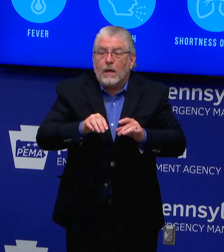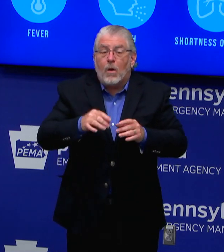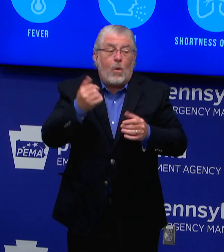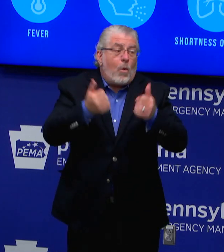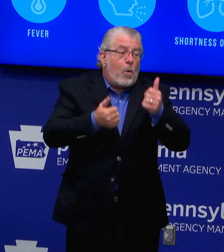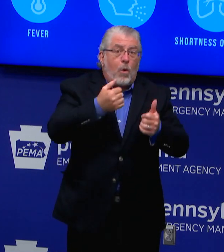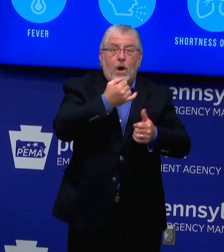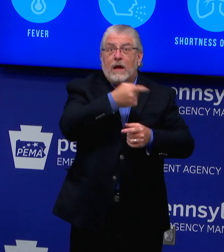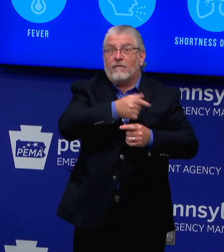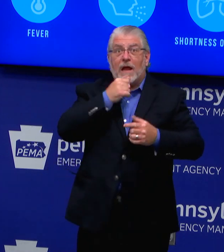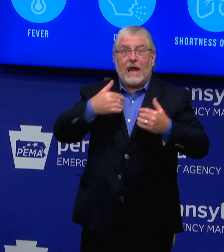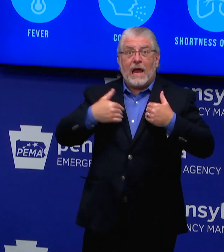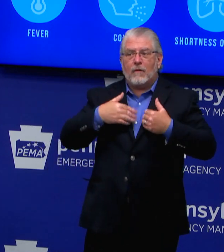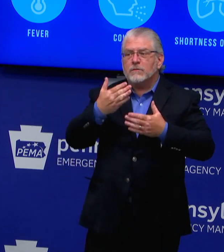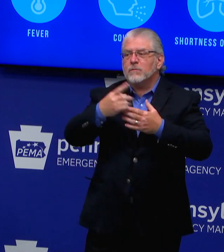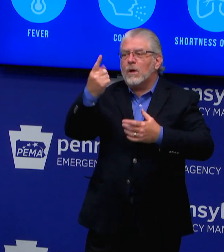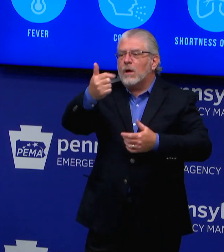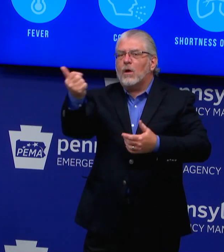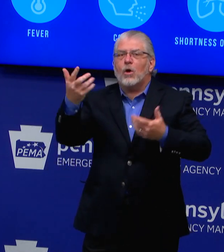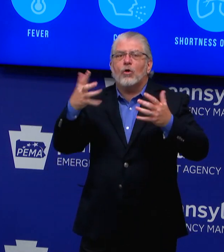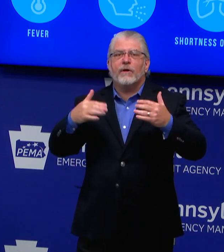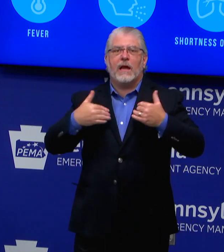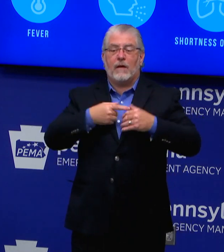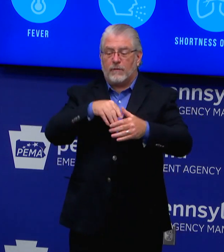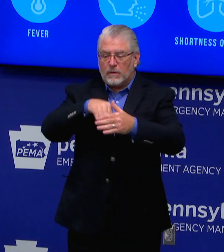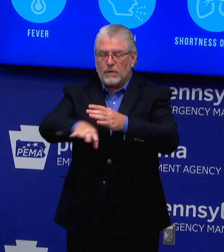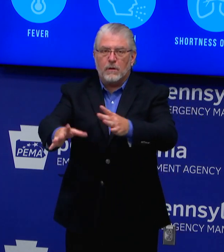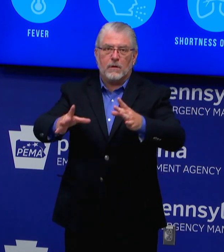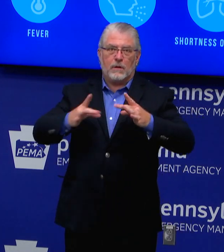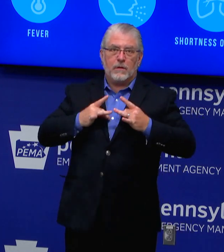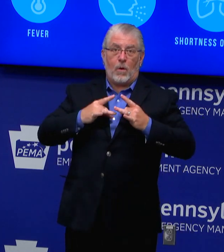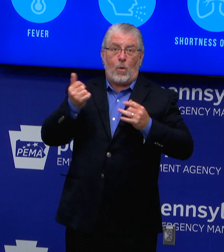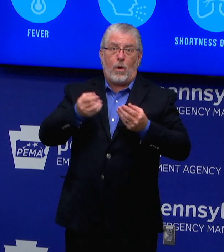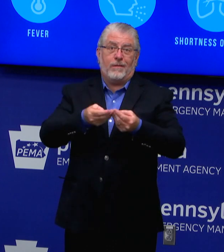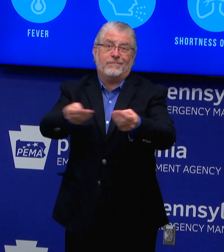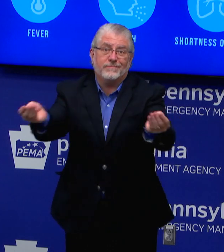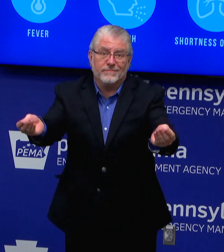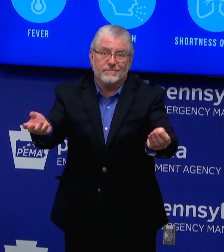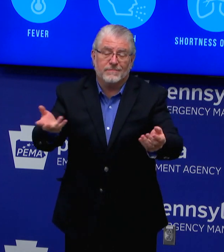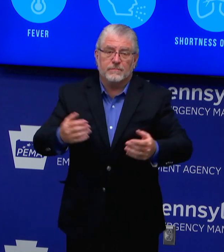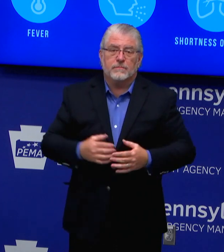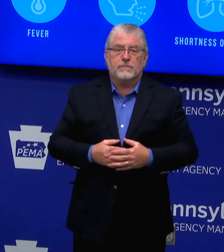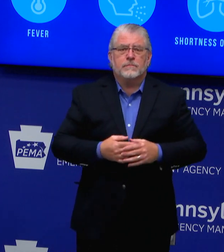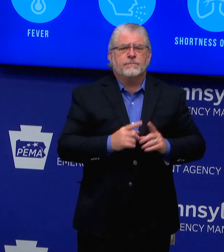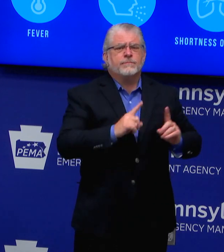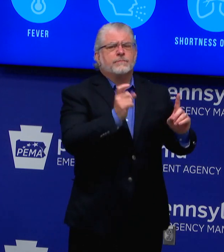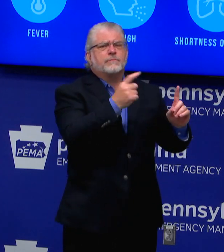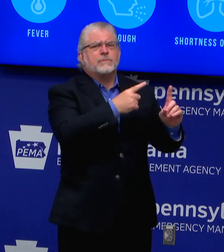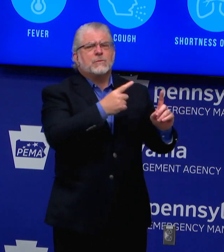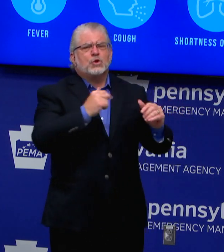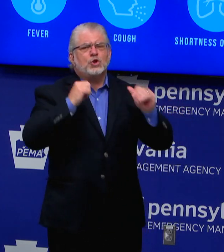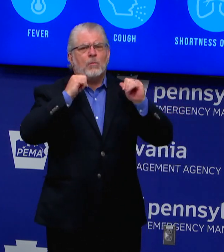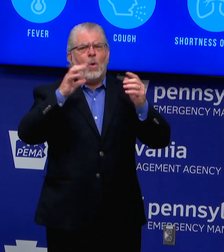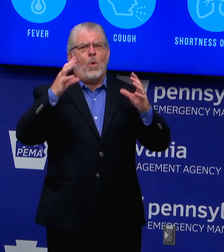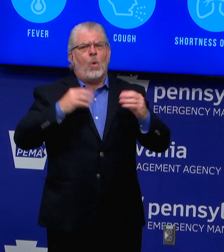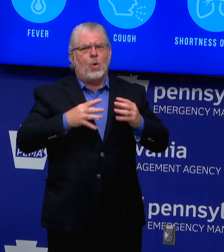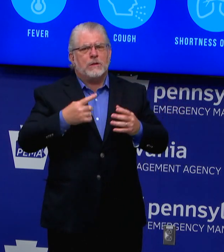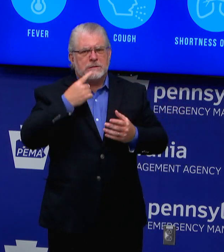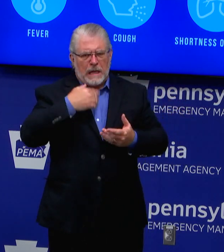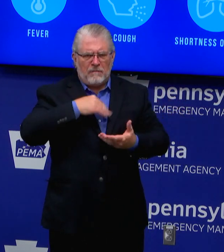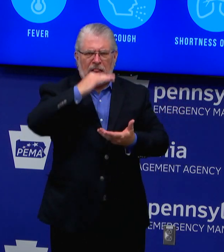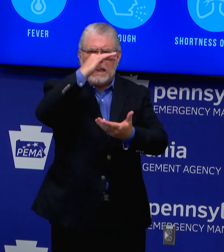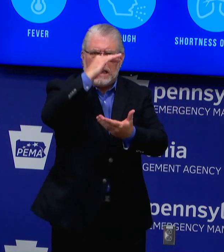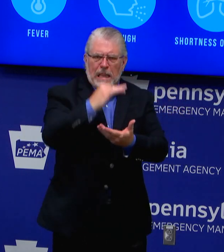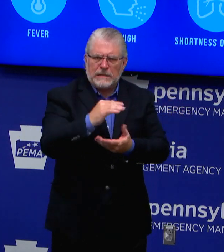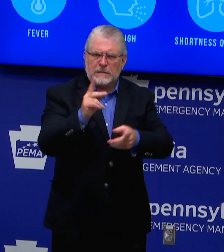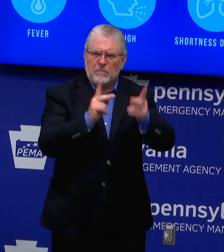Gym owners we spoke to say that they can follow fewer people in their gym and have health precautions in place, and it would be safer than the crowded workouts